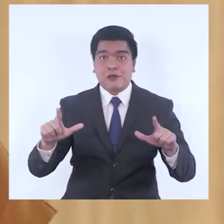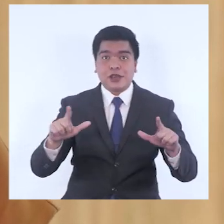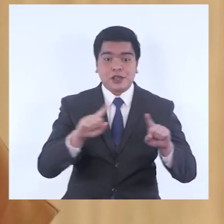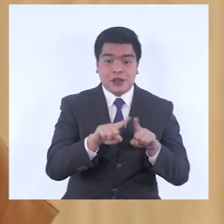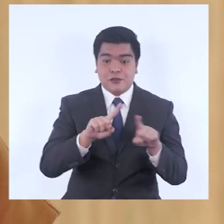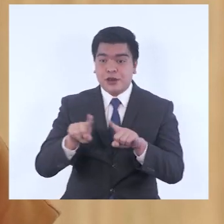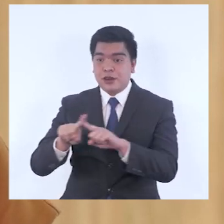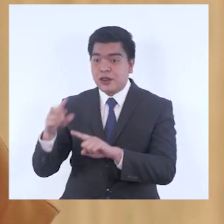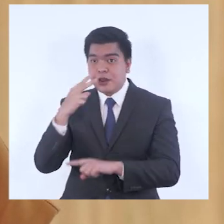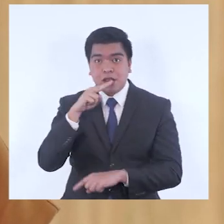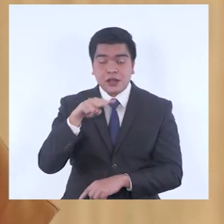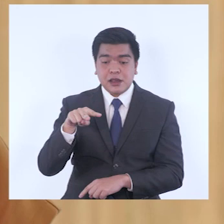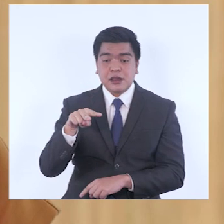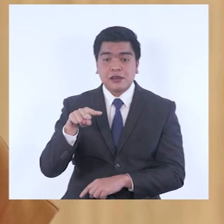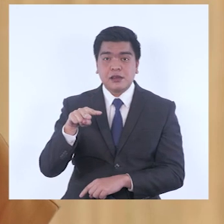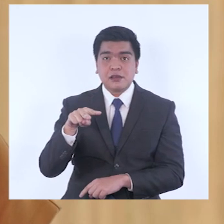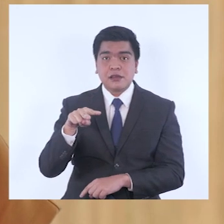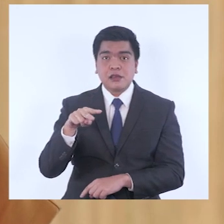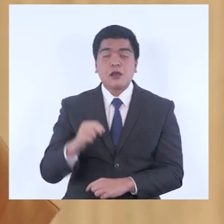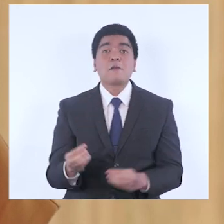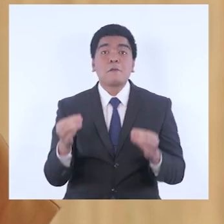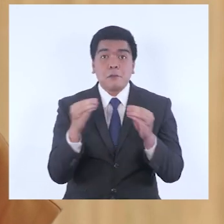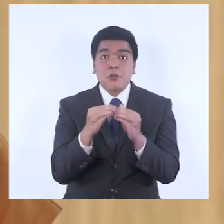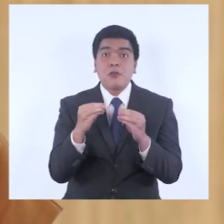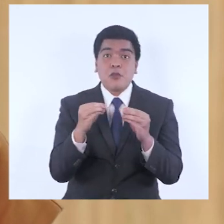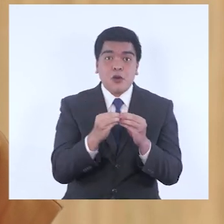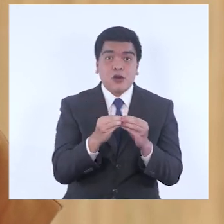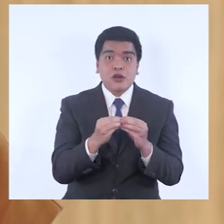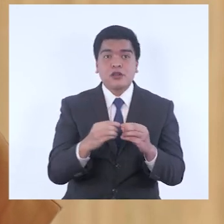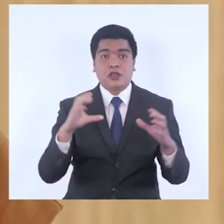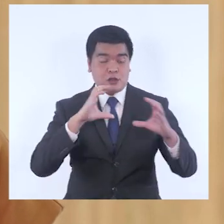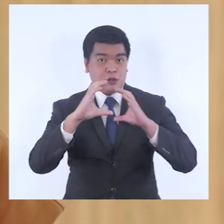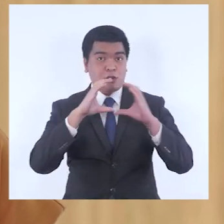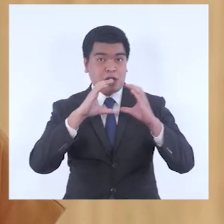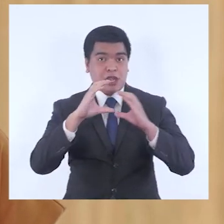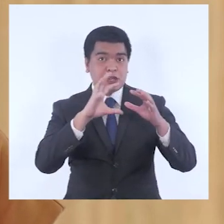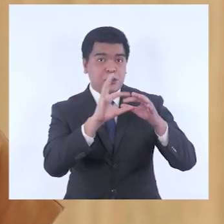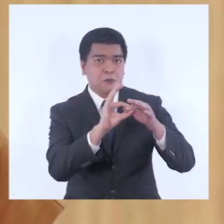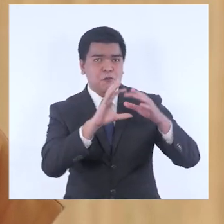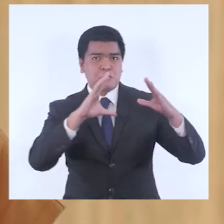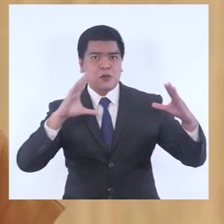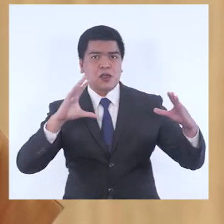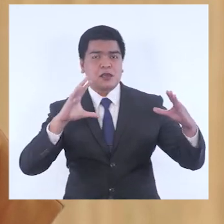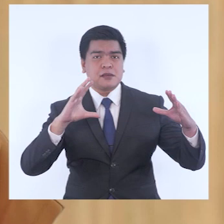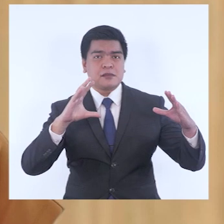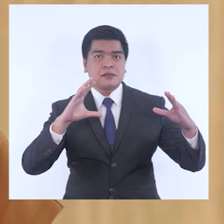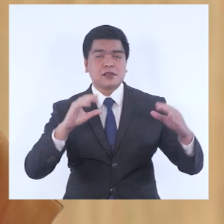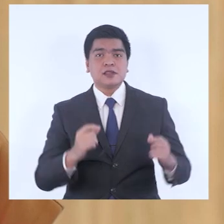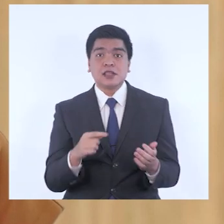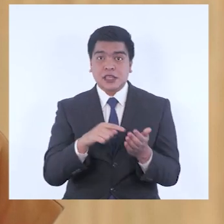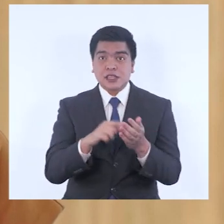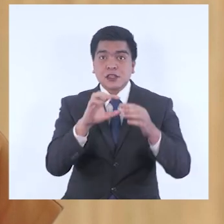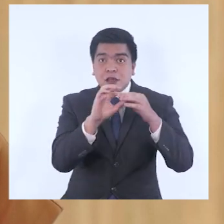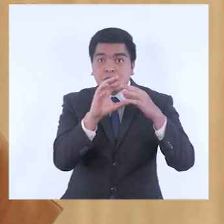the further human communication breaks down. This breakdown isolates every